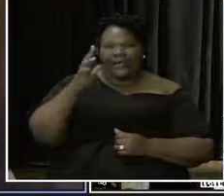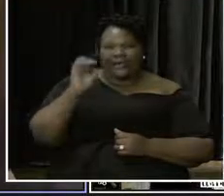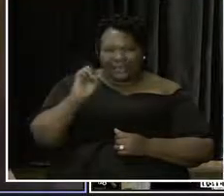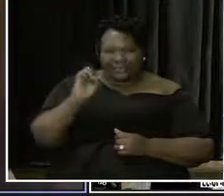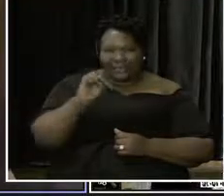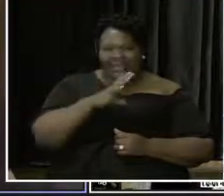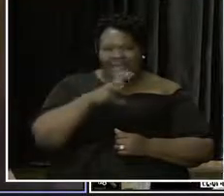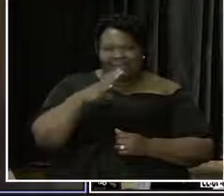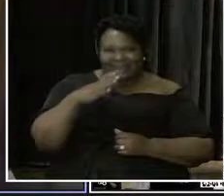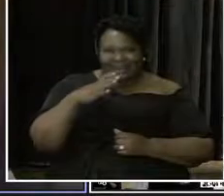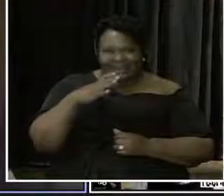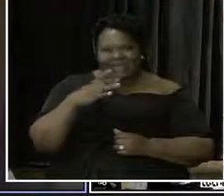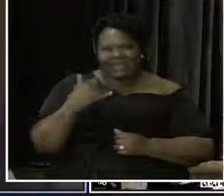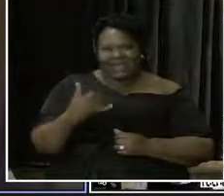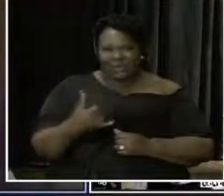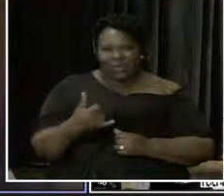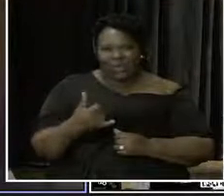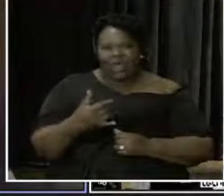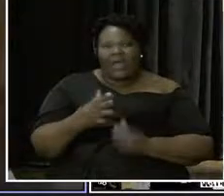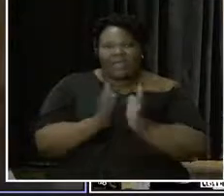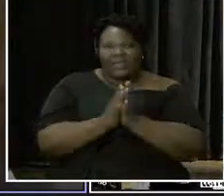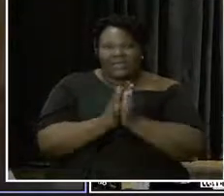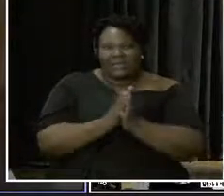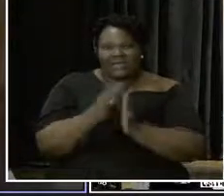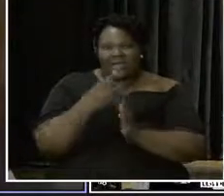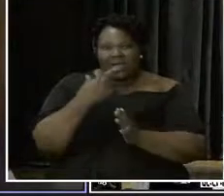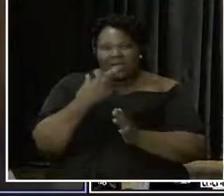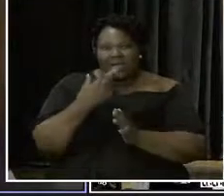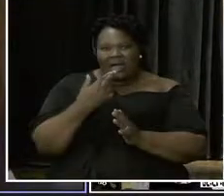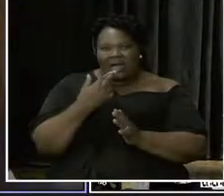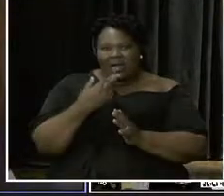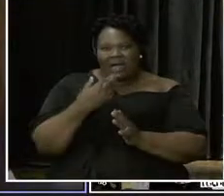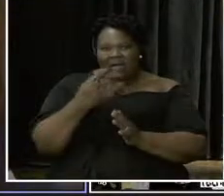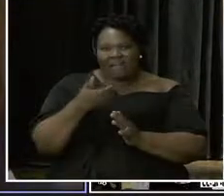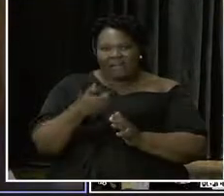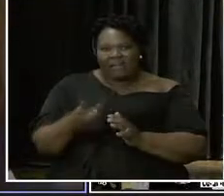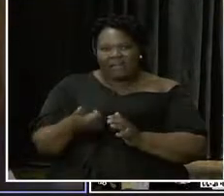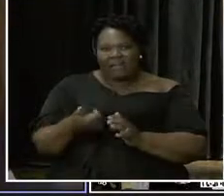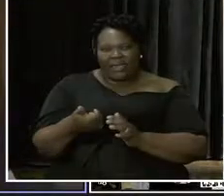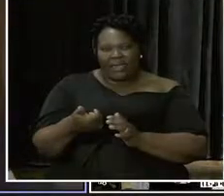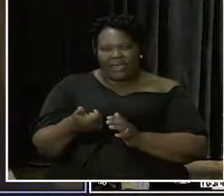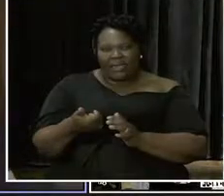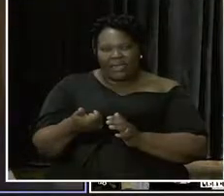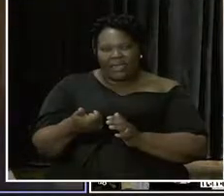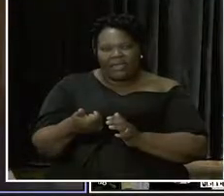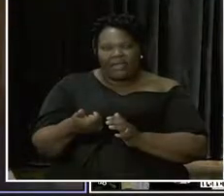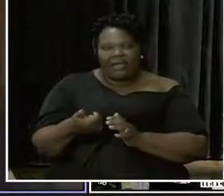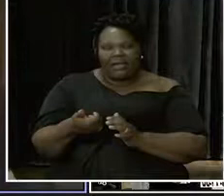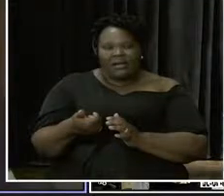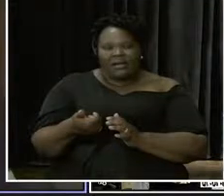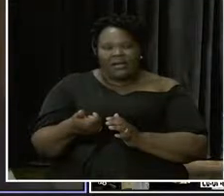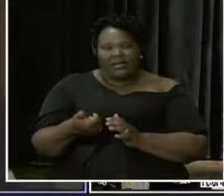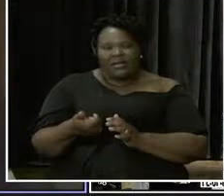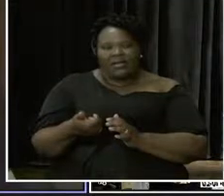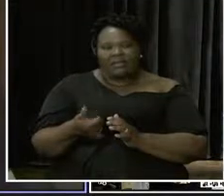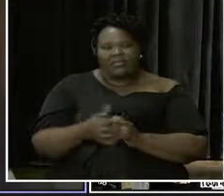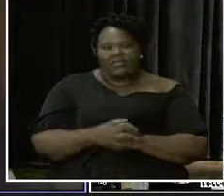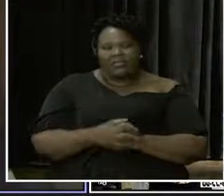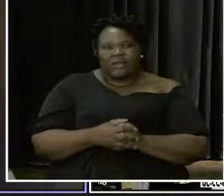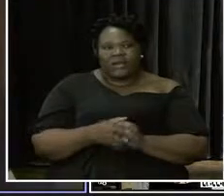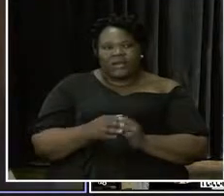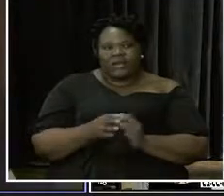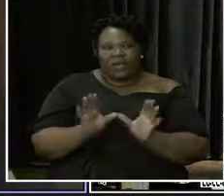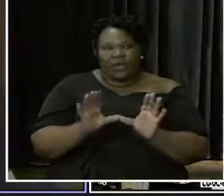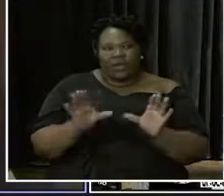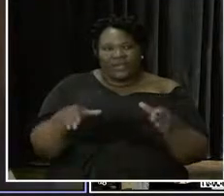to the Governance and Human Resources Committee and to the Finance, Security and Emergency Services Committee for